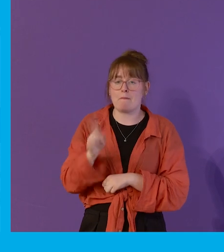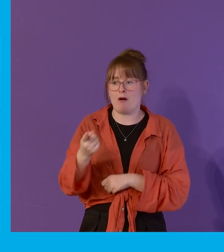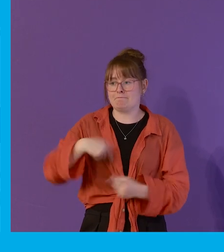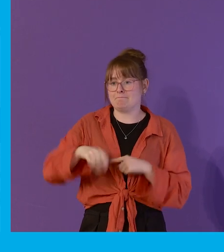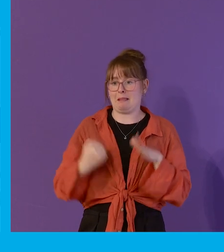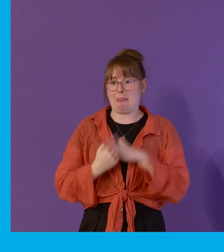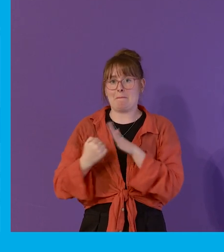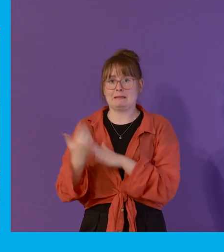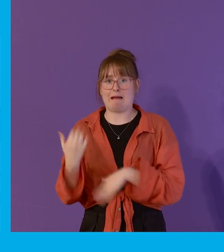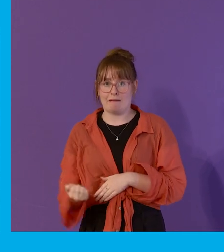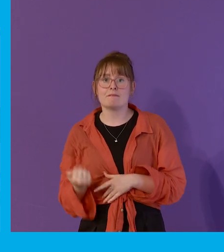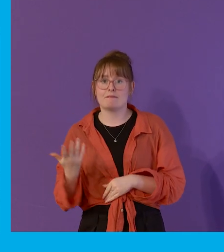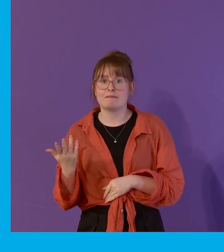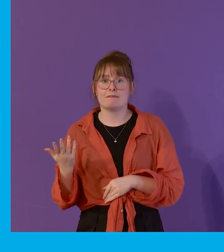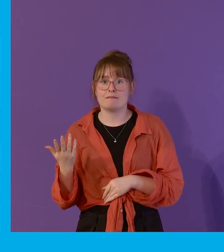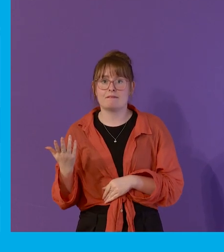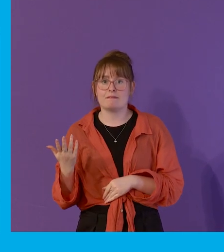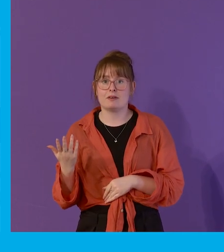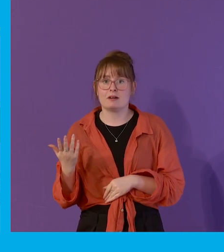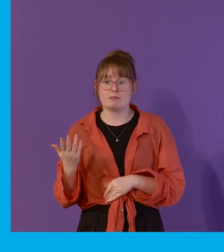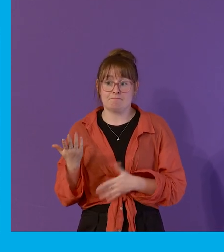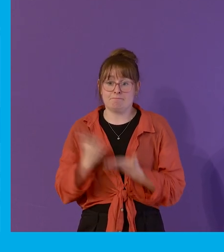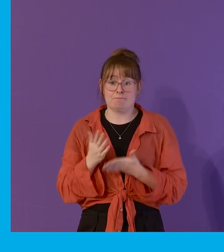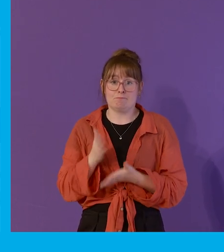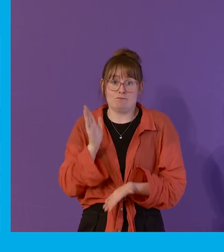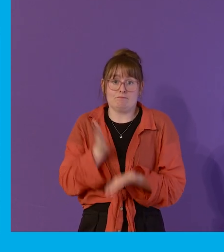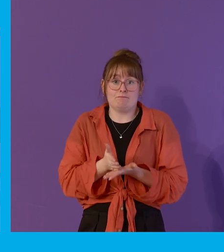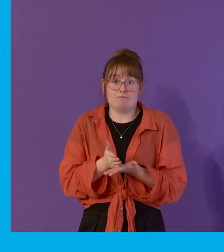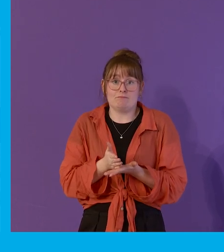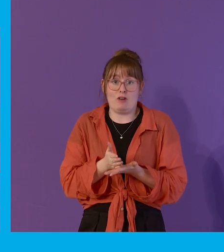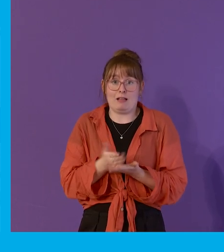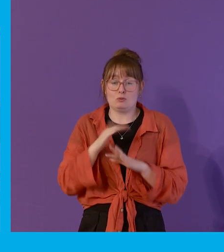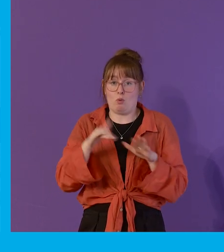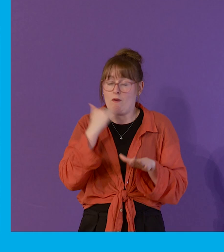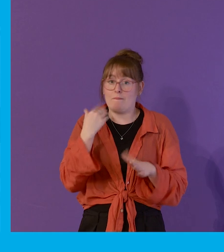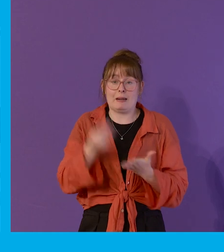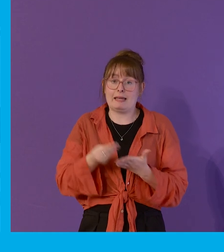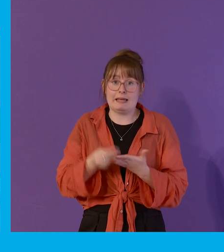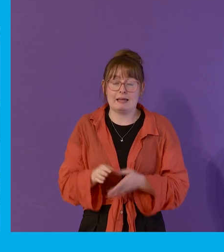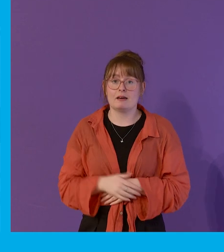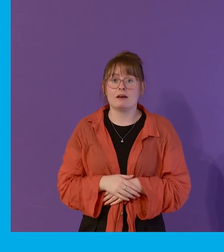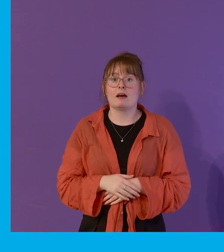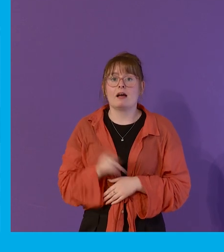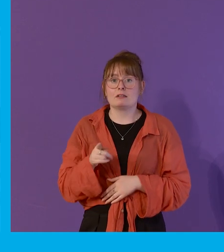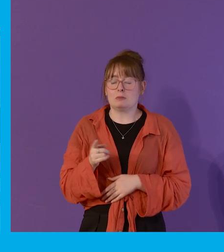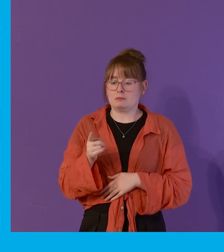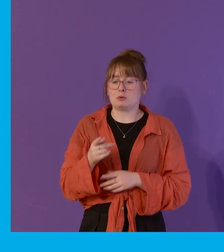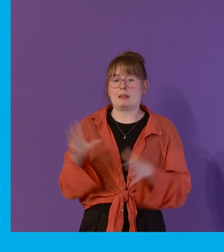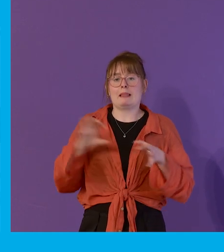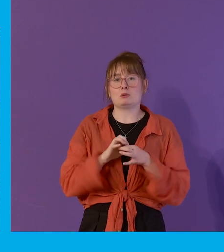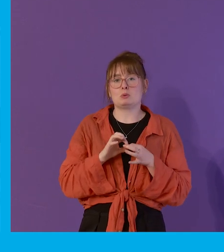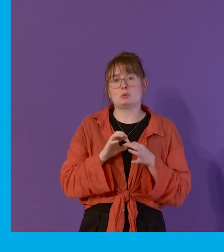constrained from doing by the kind of harsh reality of the funding that we're in. And this comes back to Esther's